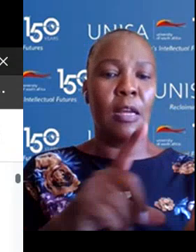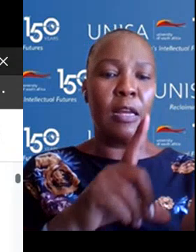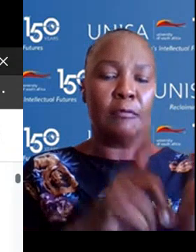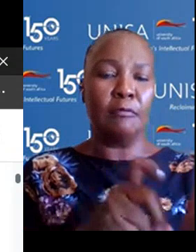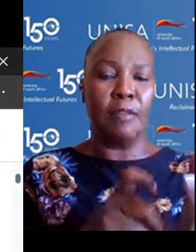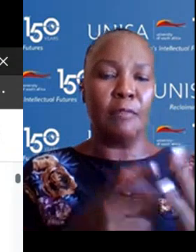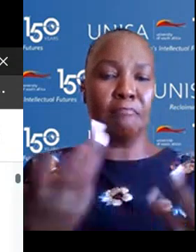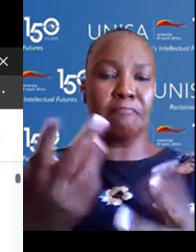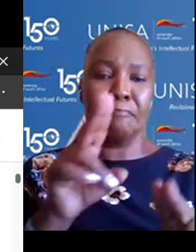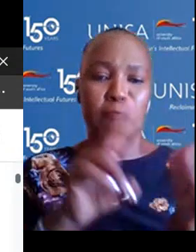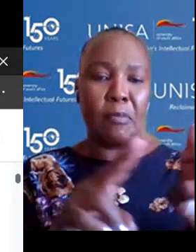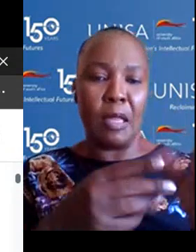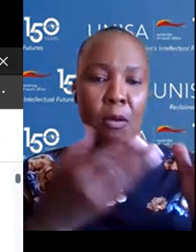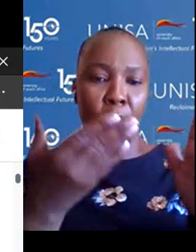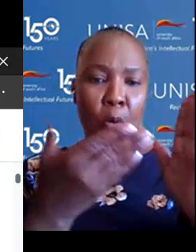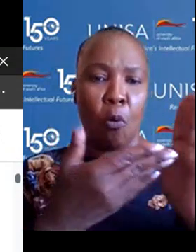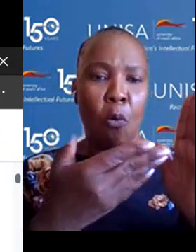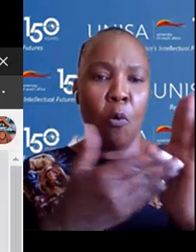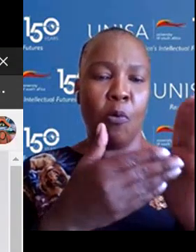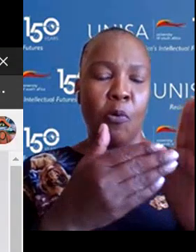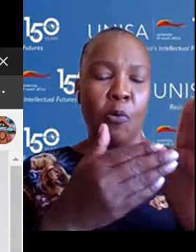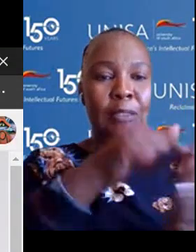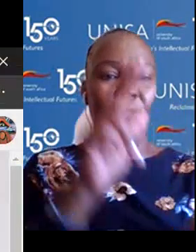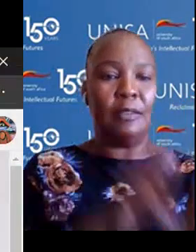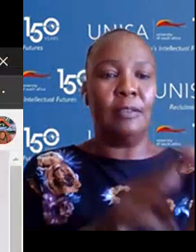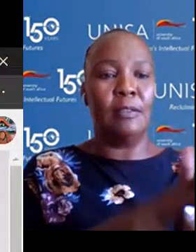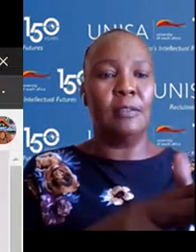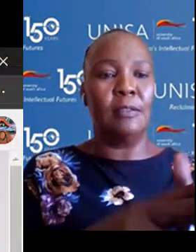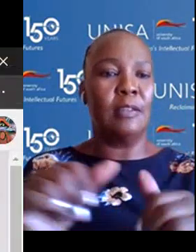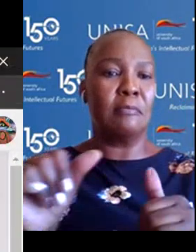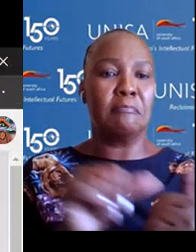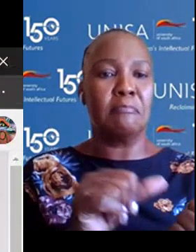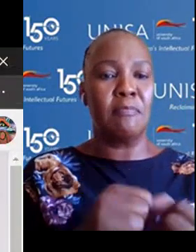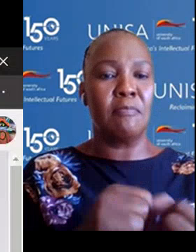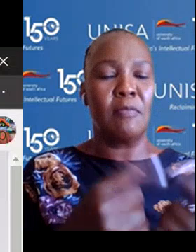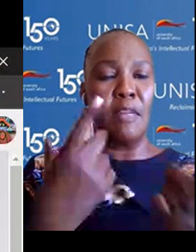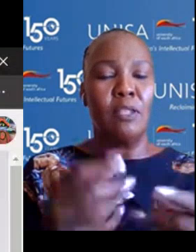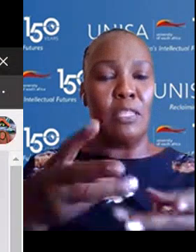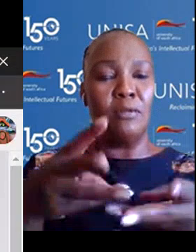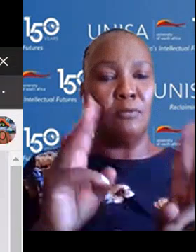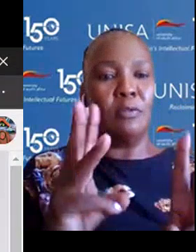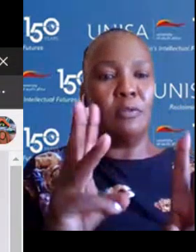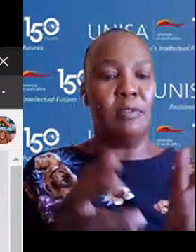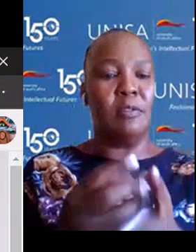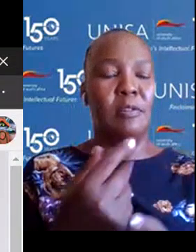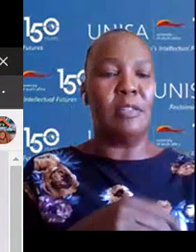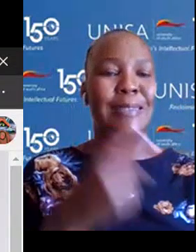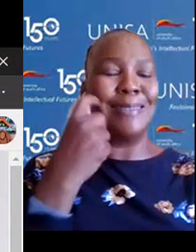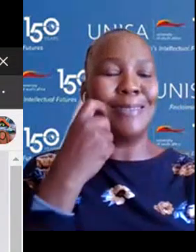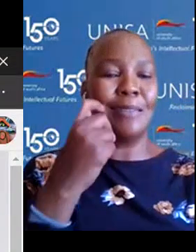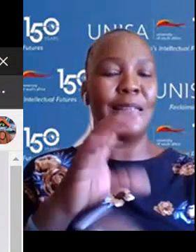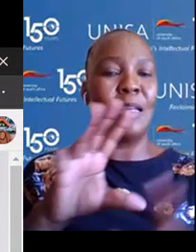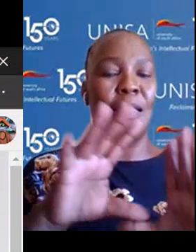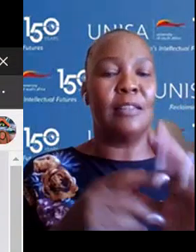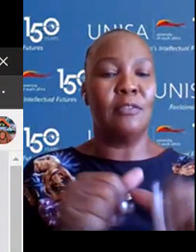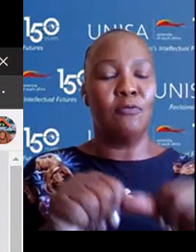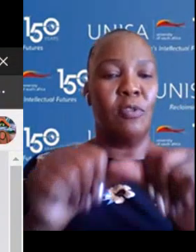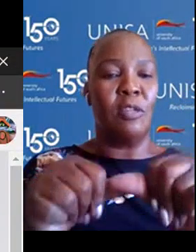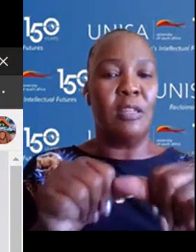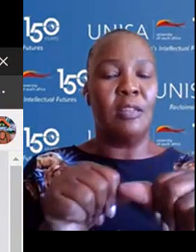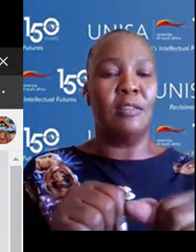app. All right, and I go back. So you see, students, if you do it this way, it's much easier than to follow, but this is